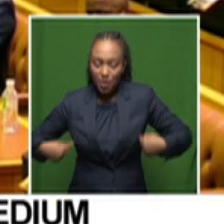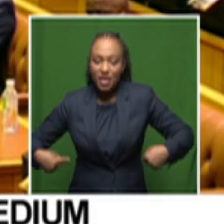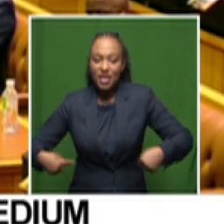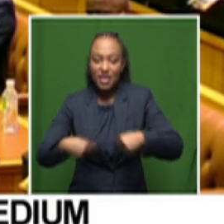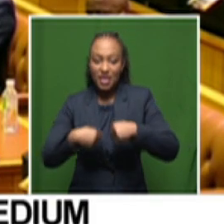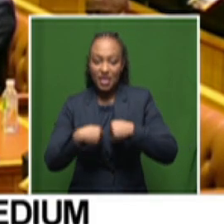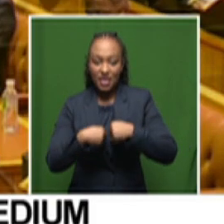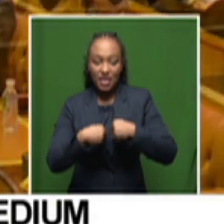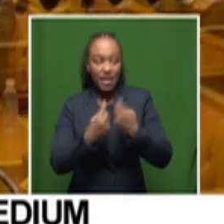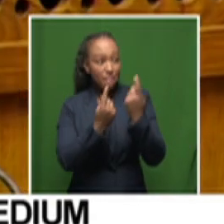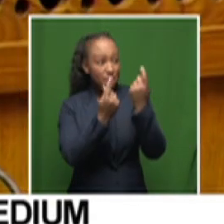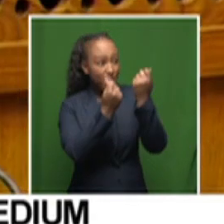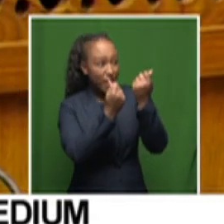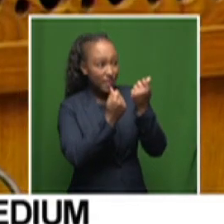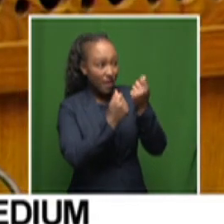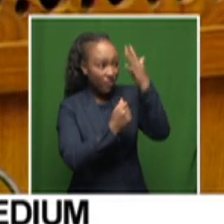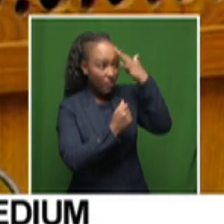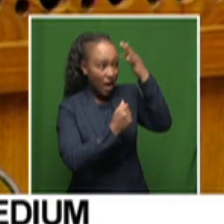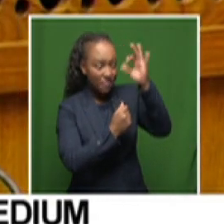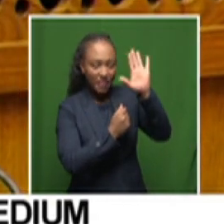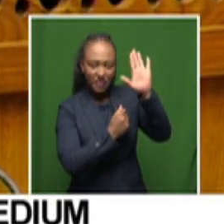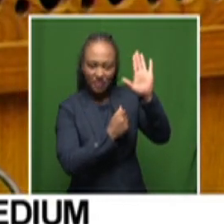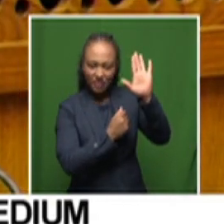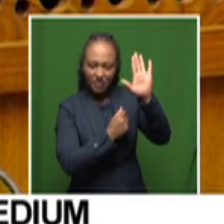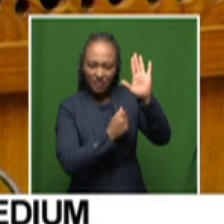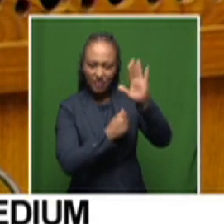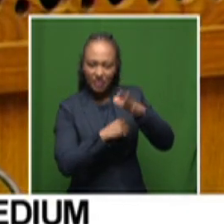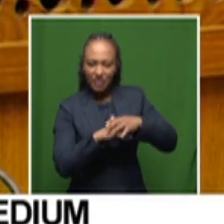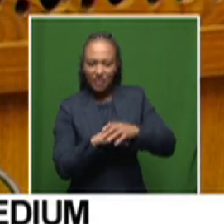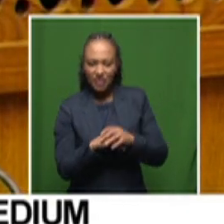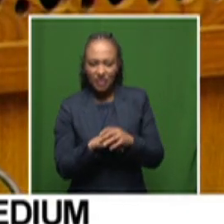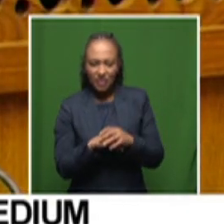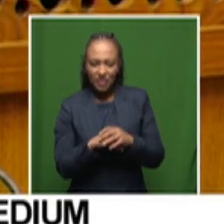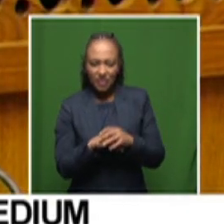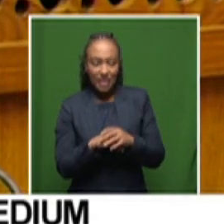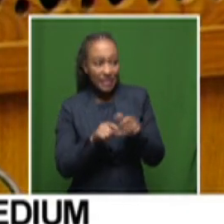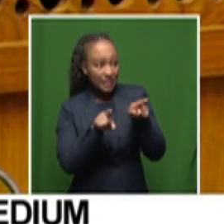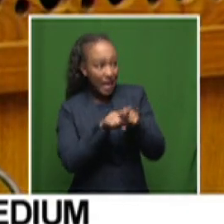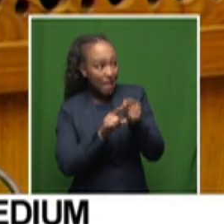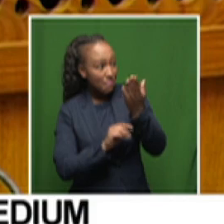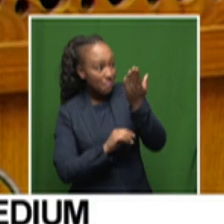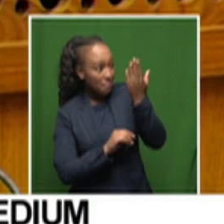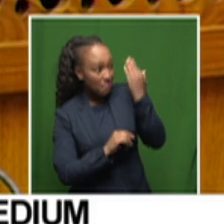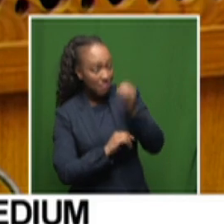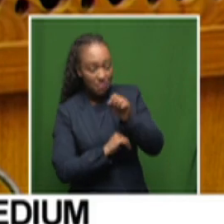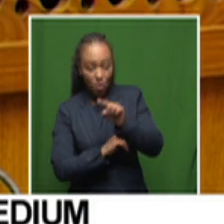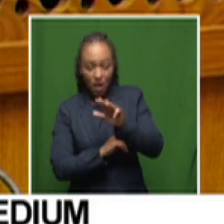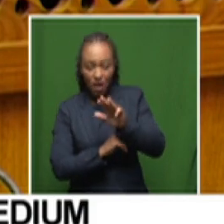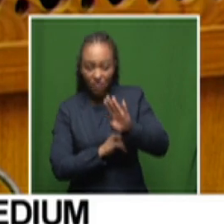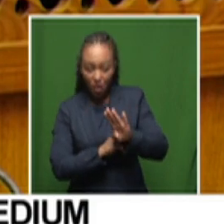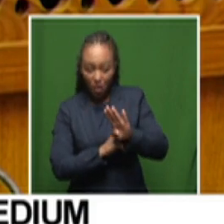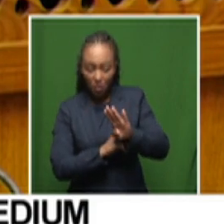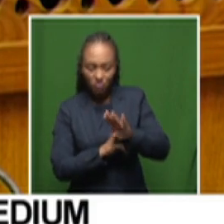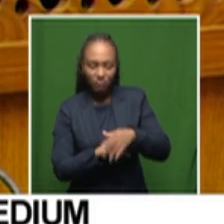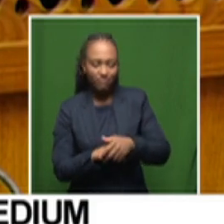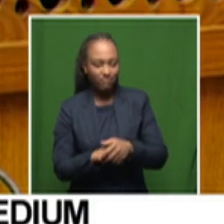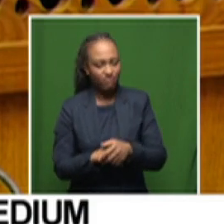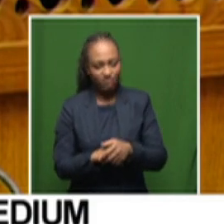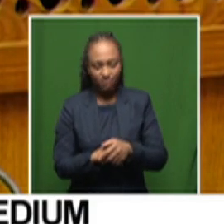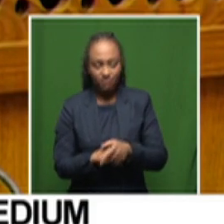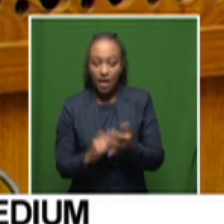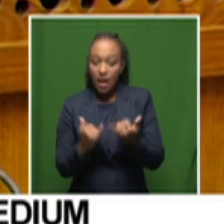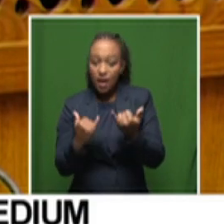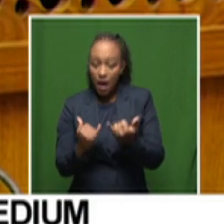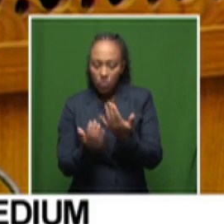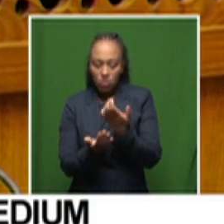fiscally at a moment not too dissimilar to 1994. We must rebuild our